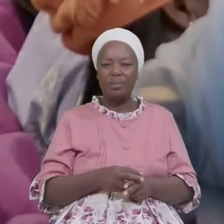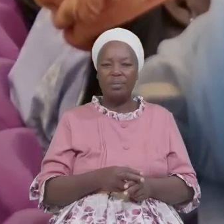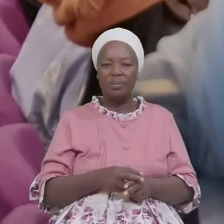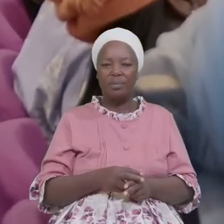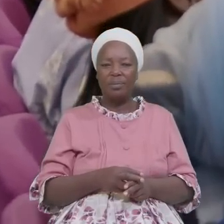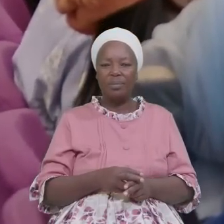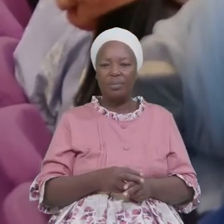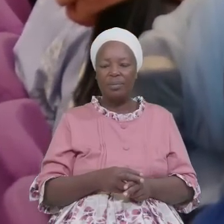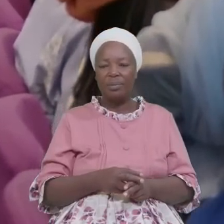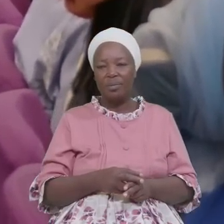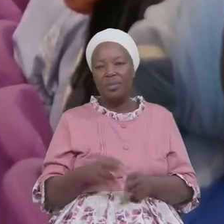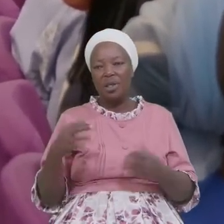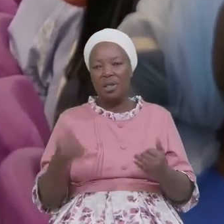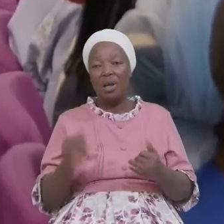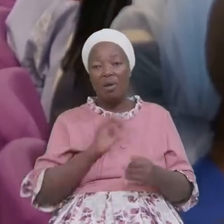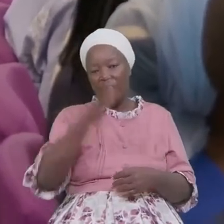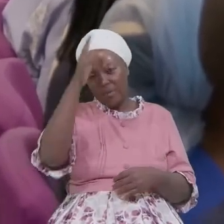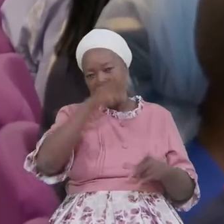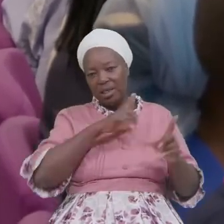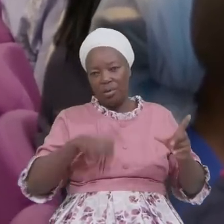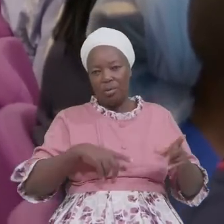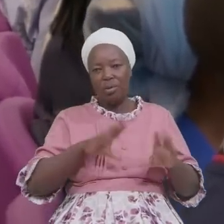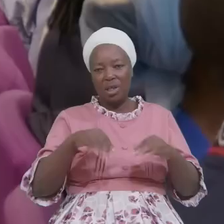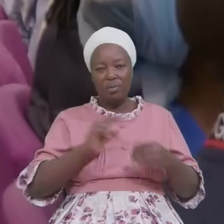When I was at school, we had